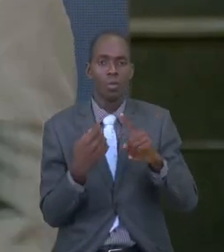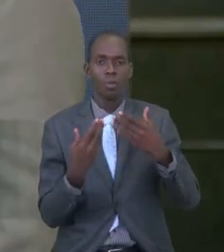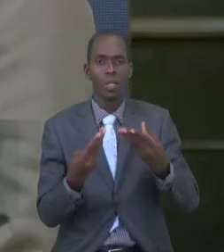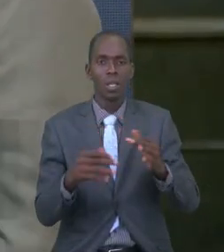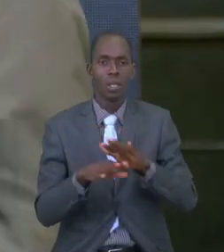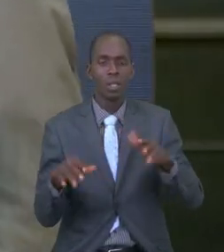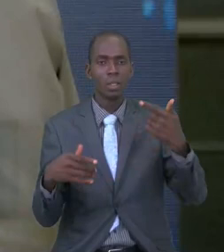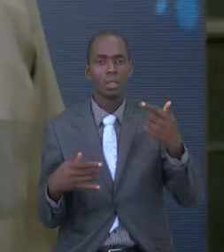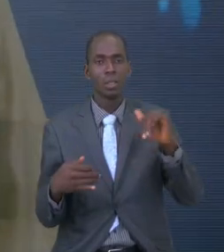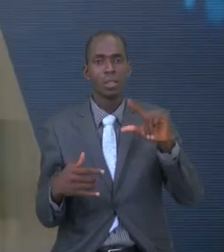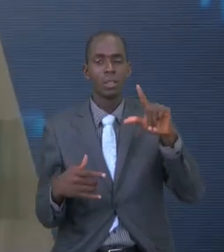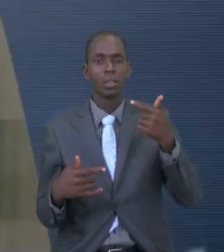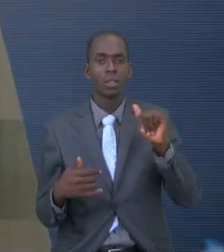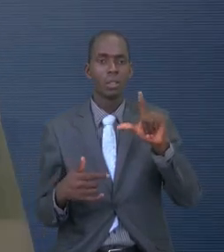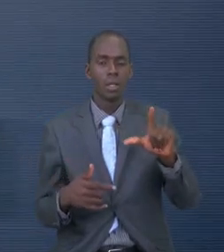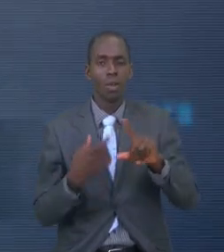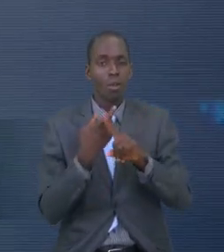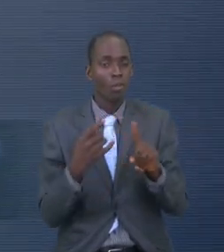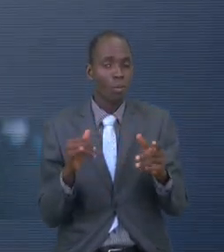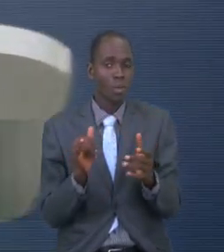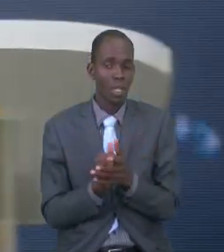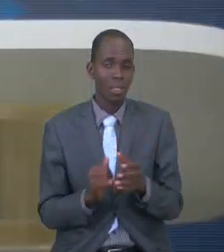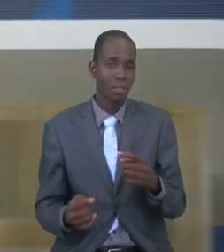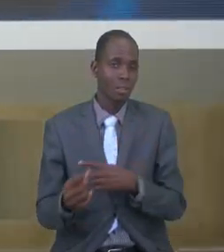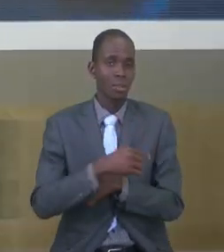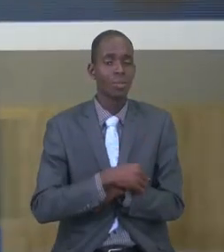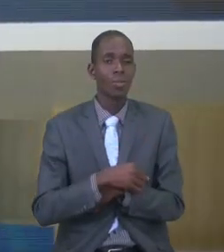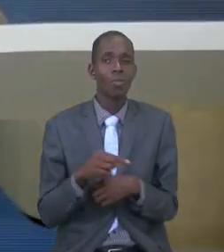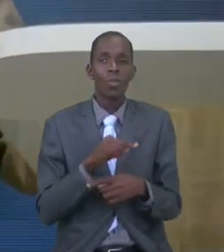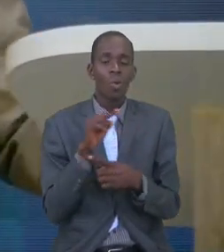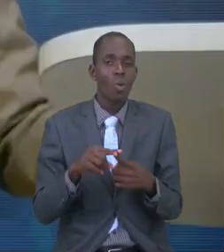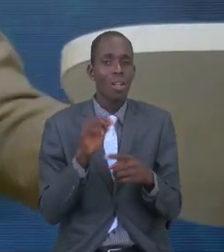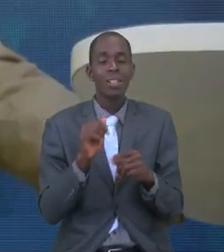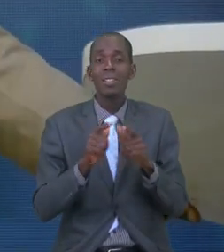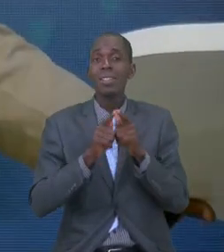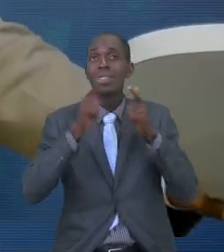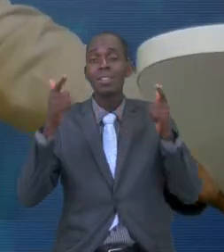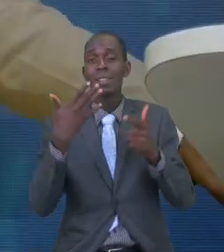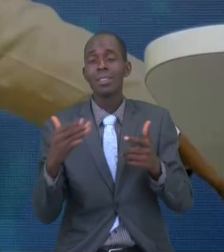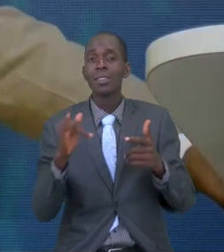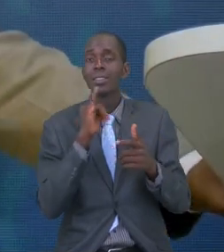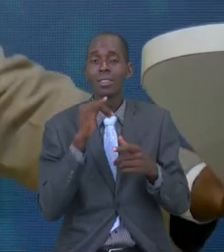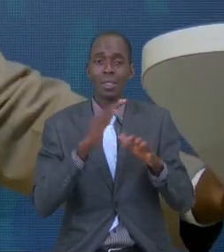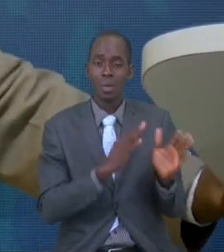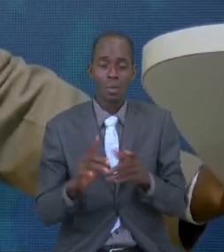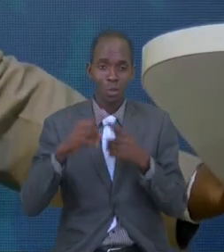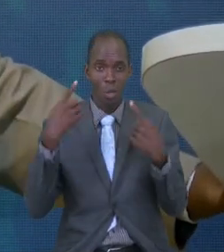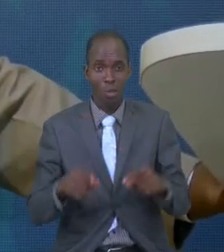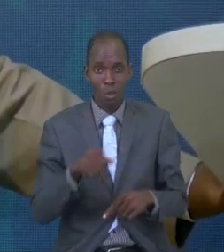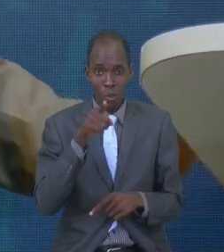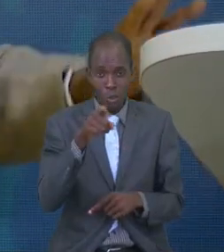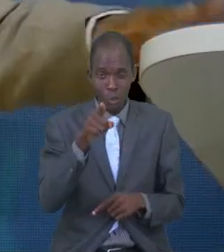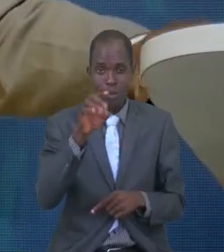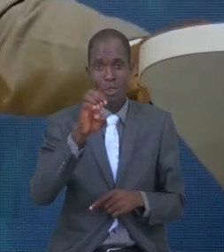on such a day when a spectacular thing is to happen. You,